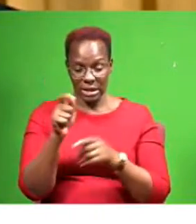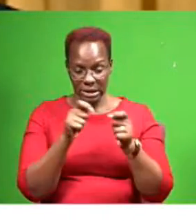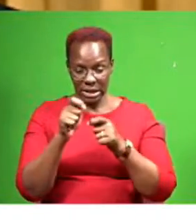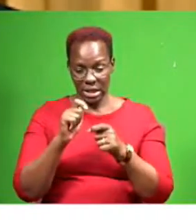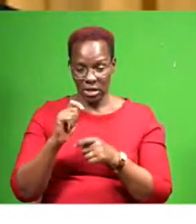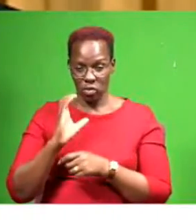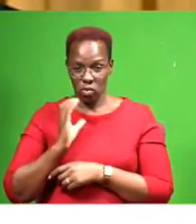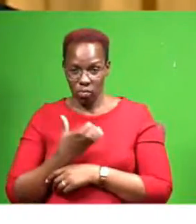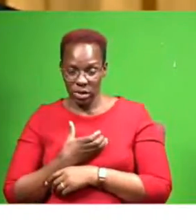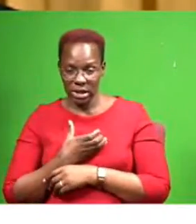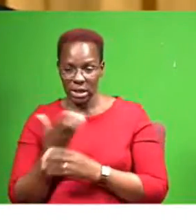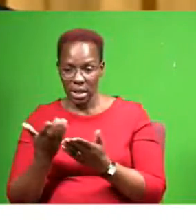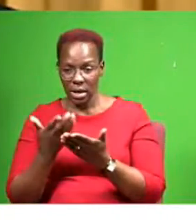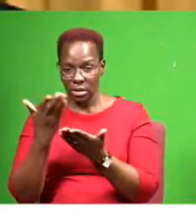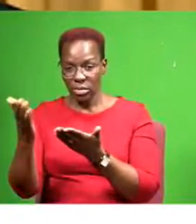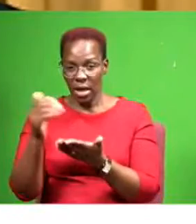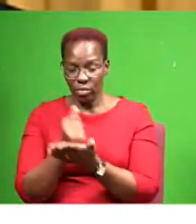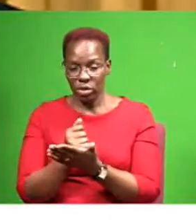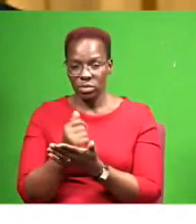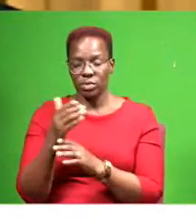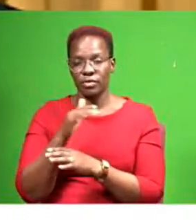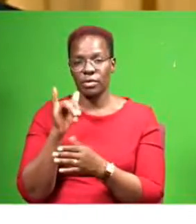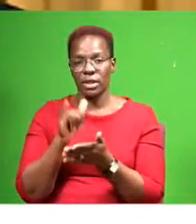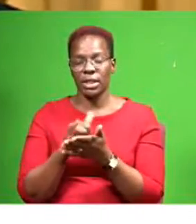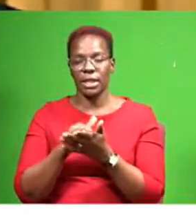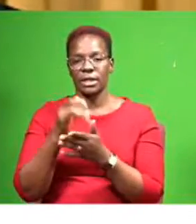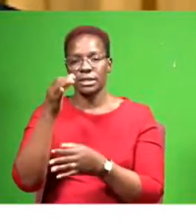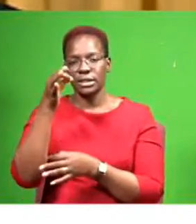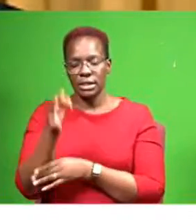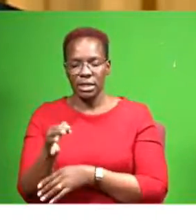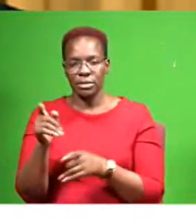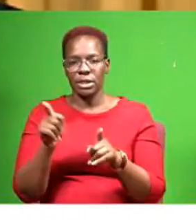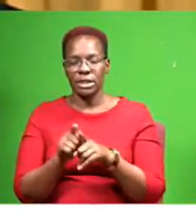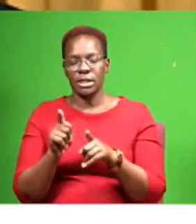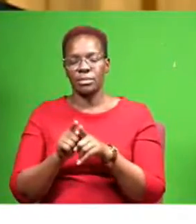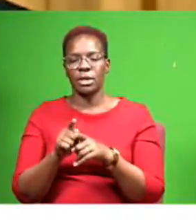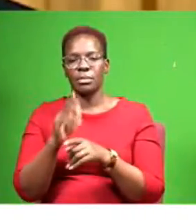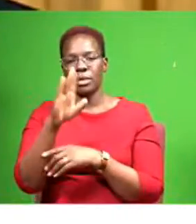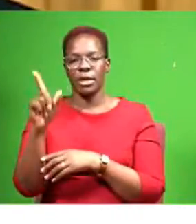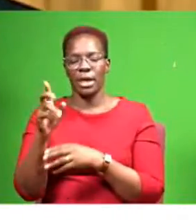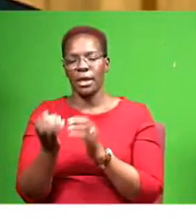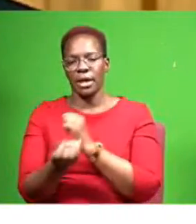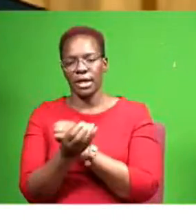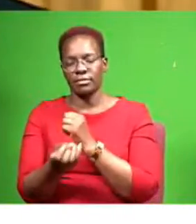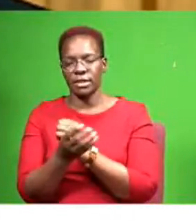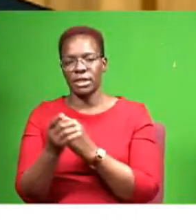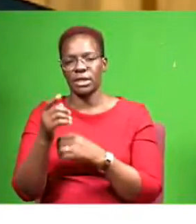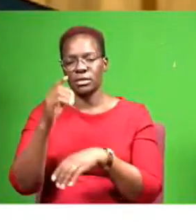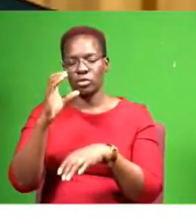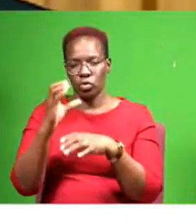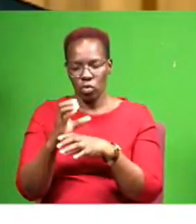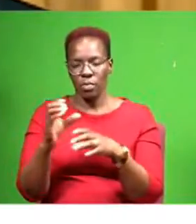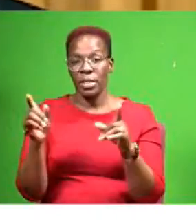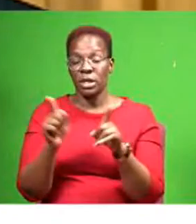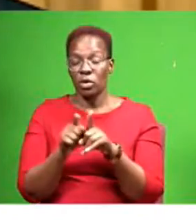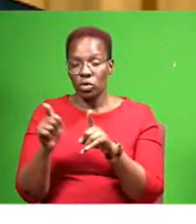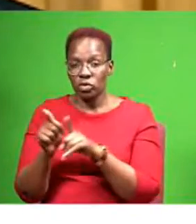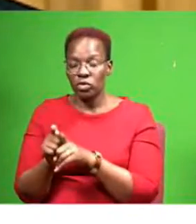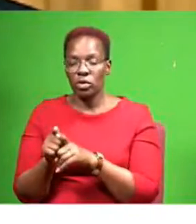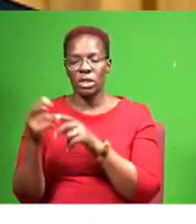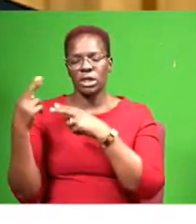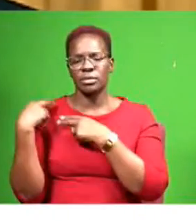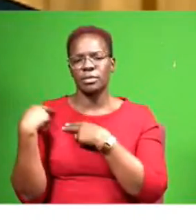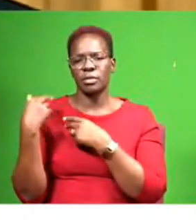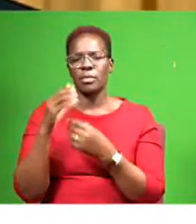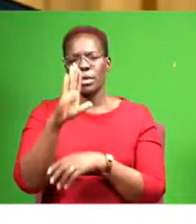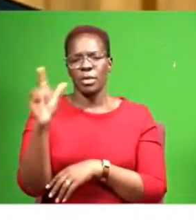that judgment, as much as it relates to the BBI Advisory Task Force. More so, because the mandate of the